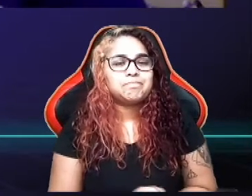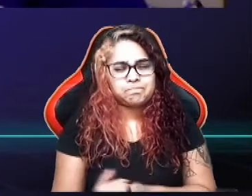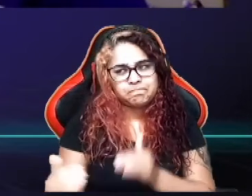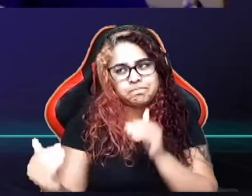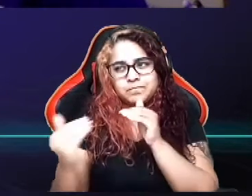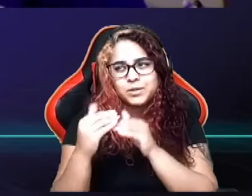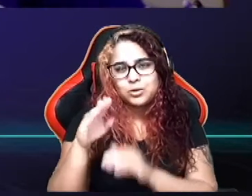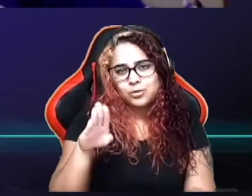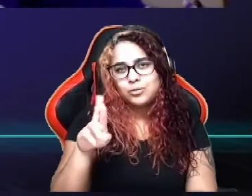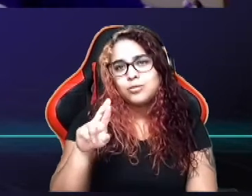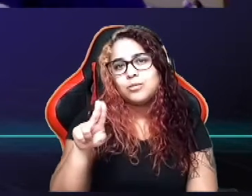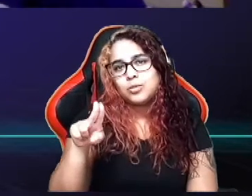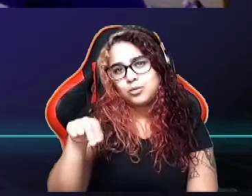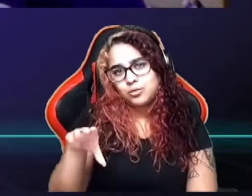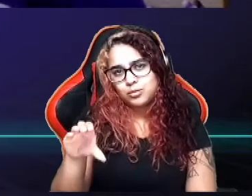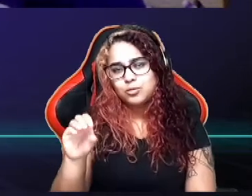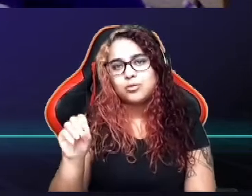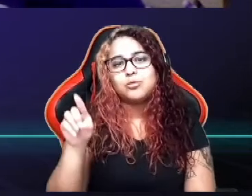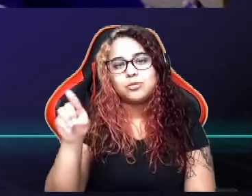So, as Bruno had said,